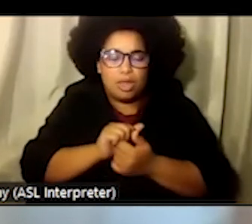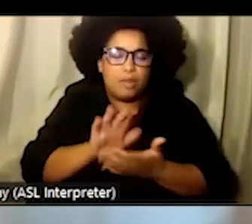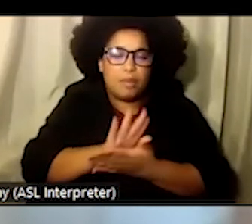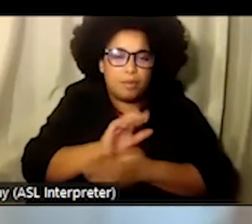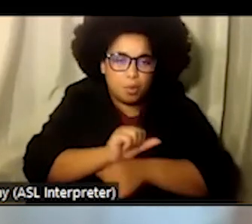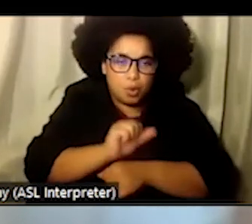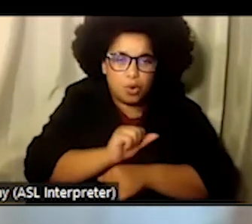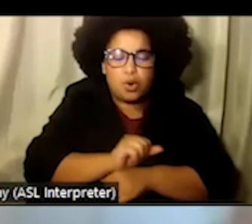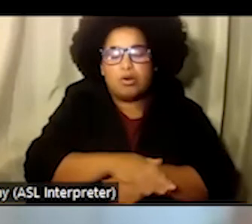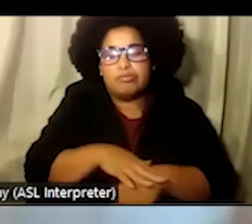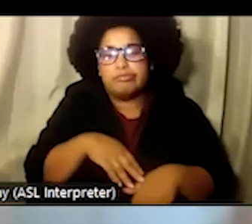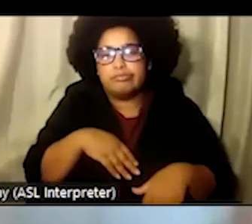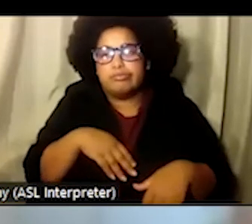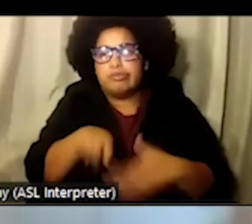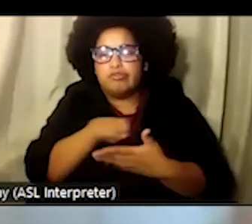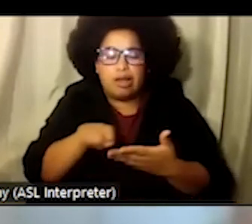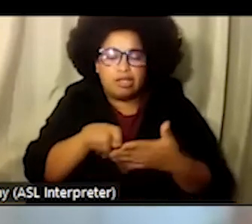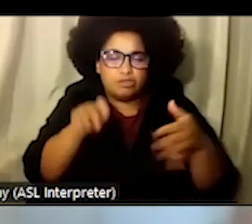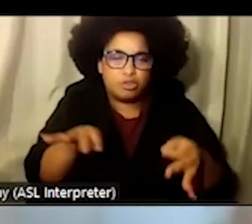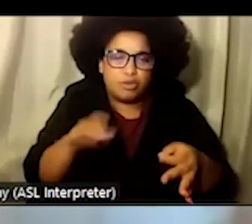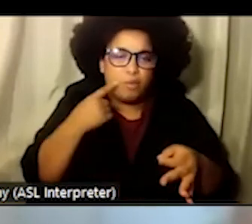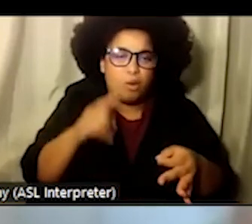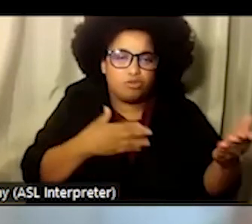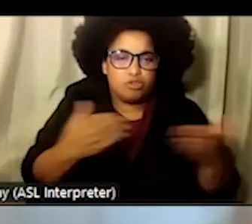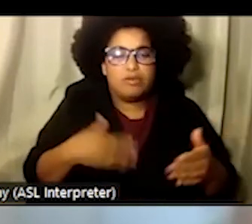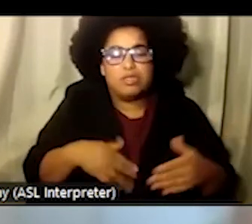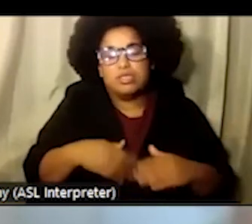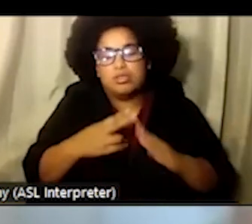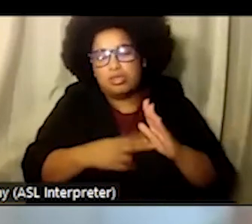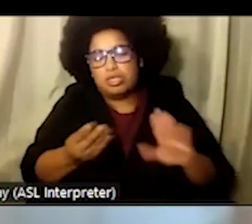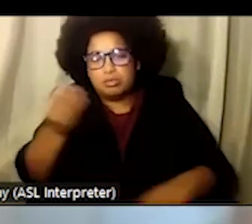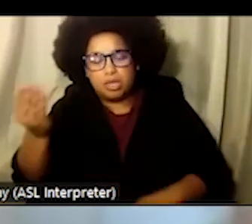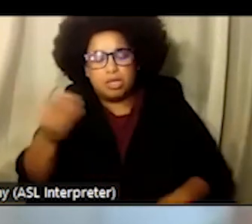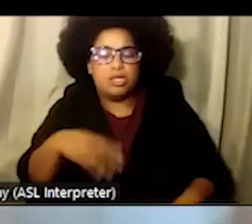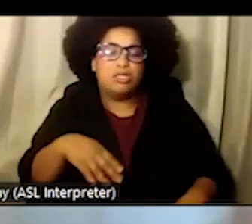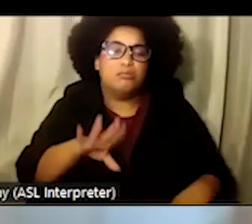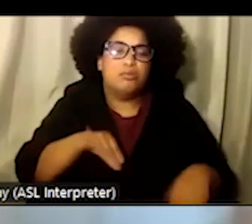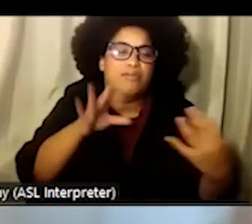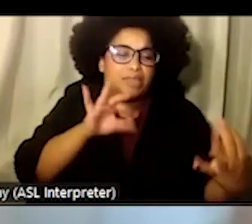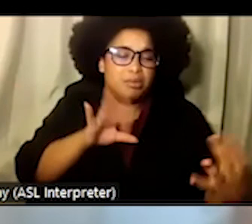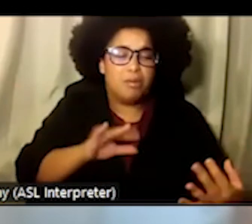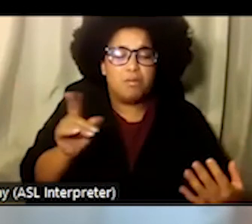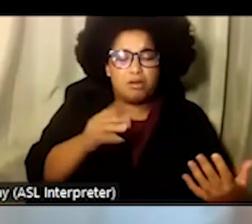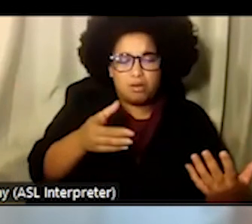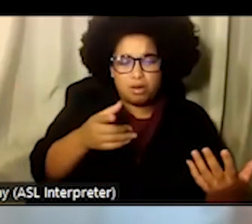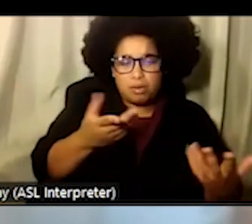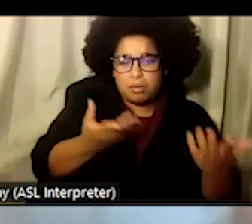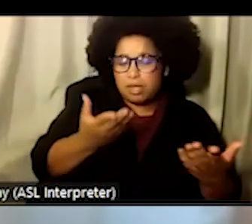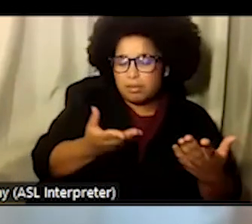description of the service. They'll read that description that gets submitted, give feedback on where there might be